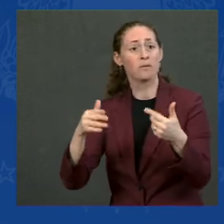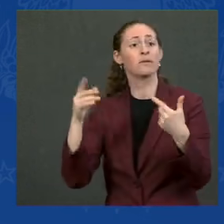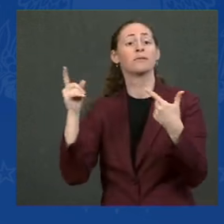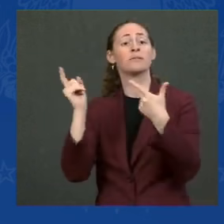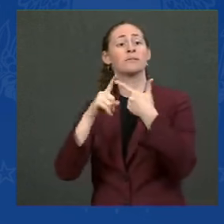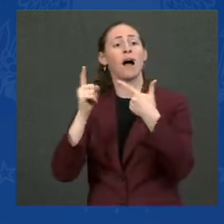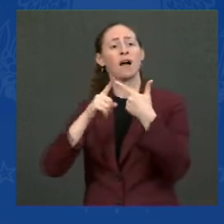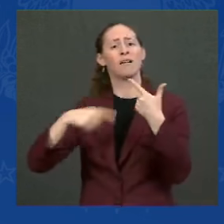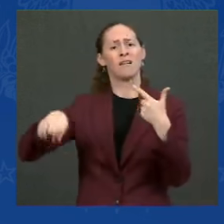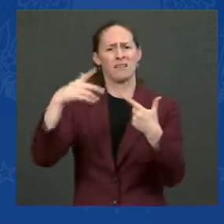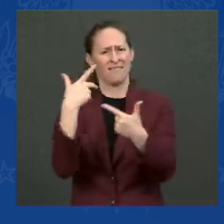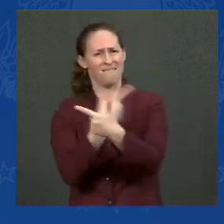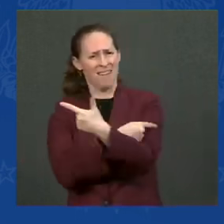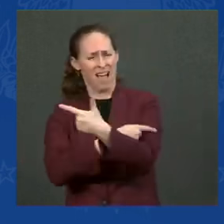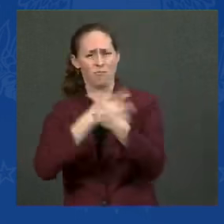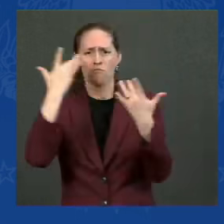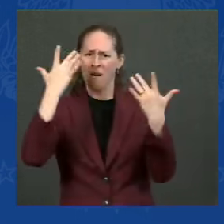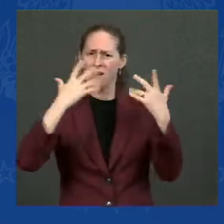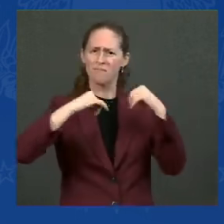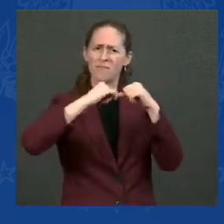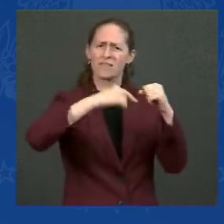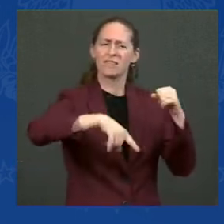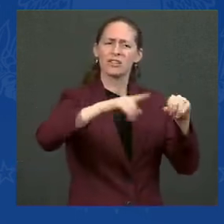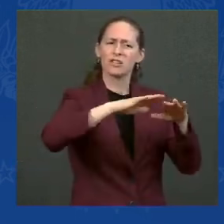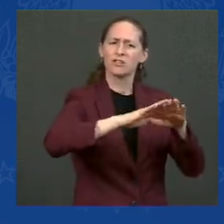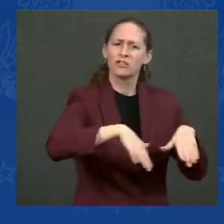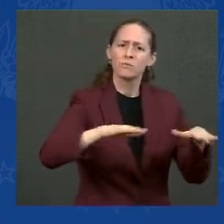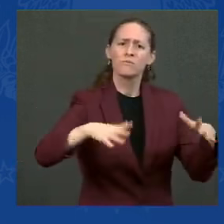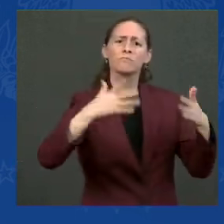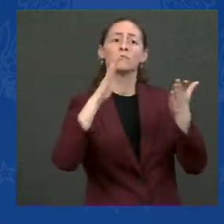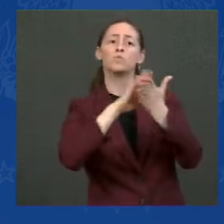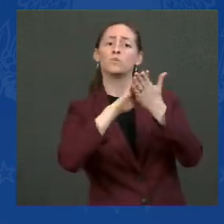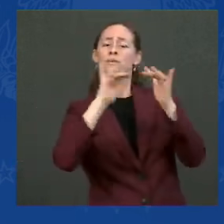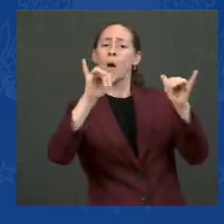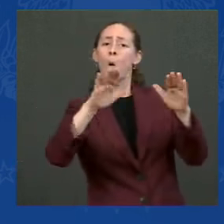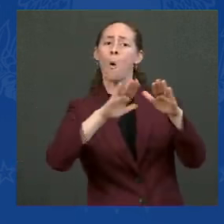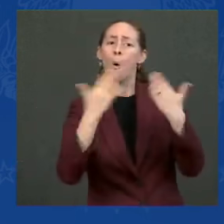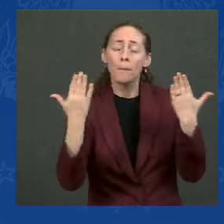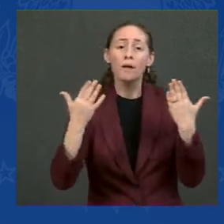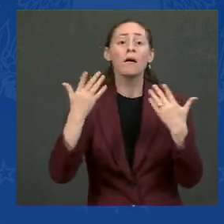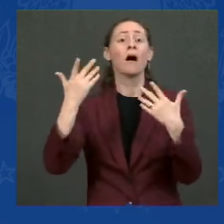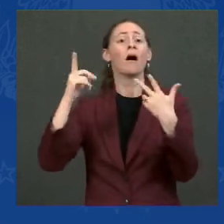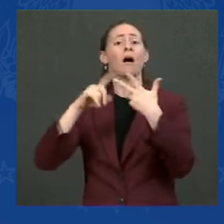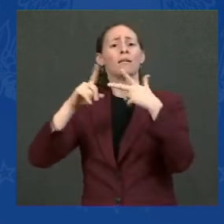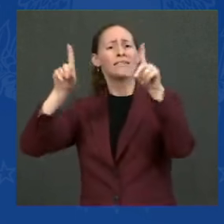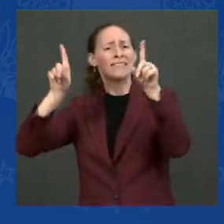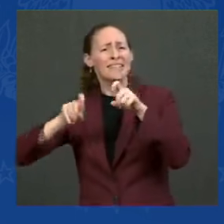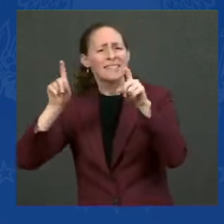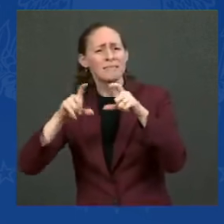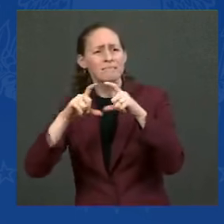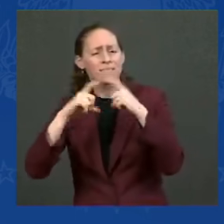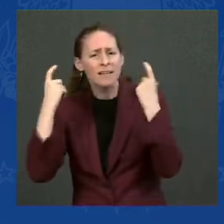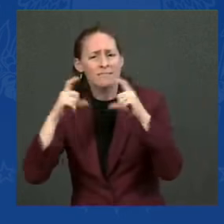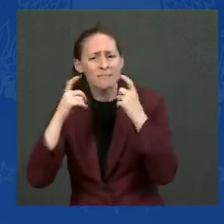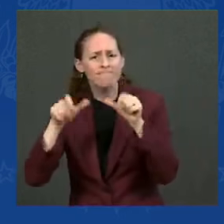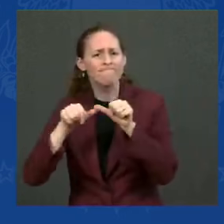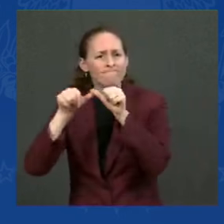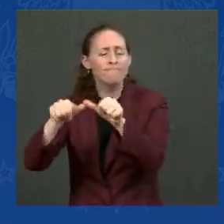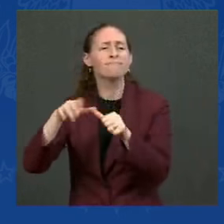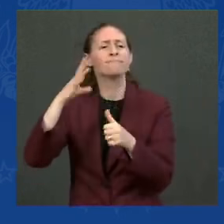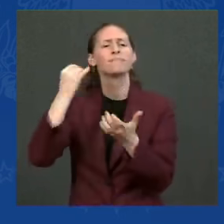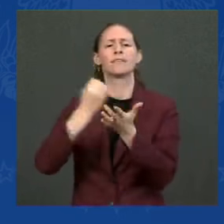and schools open, which the governor's doing. Increase testing and masking. Protect the economic recovery and improve the care of the people